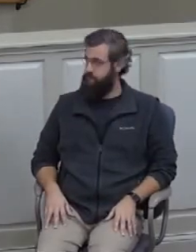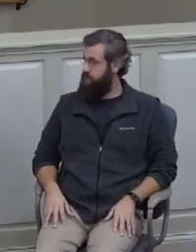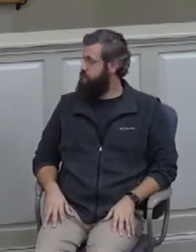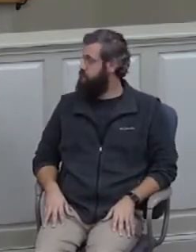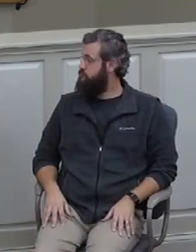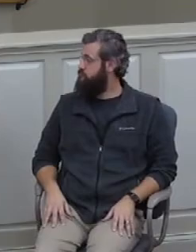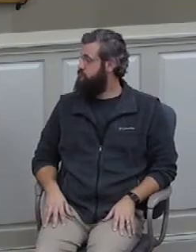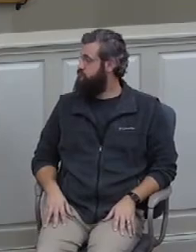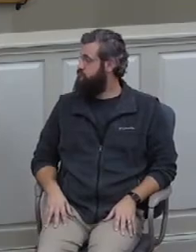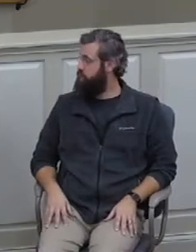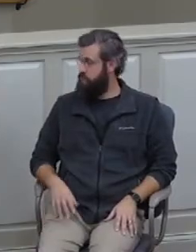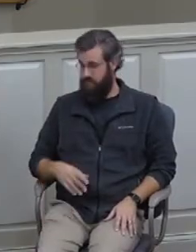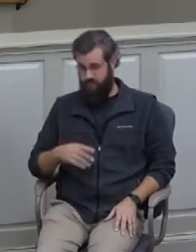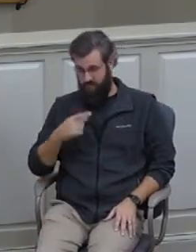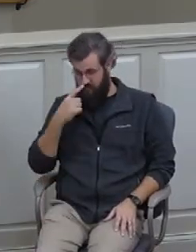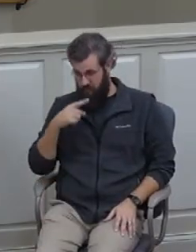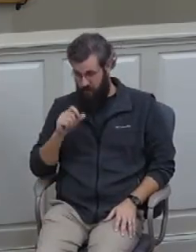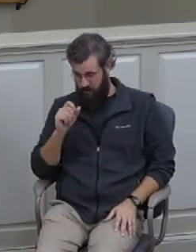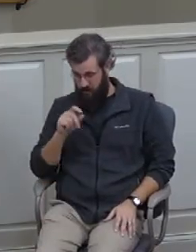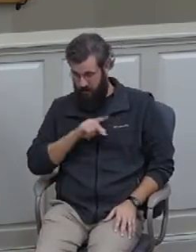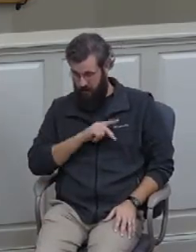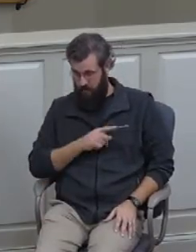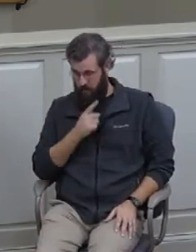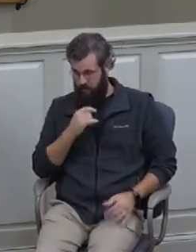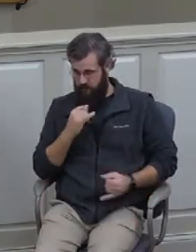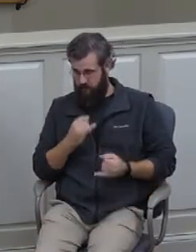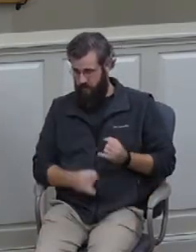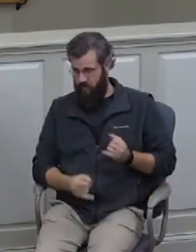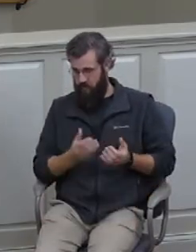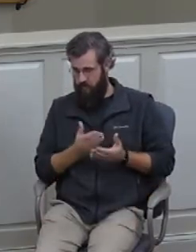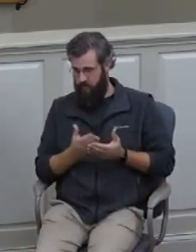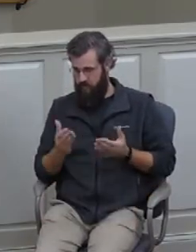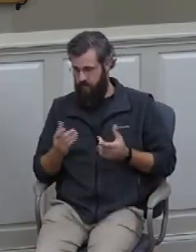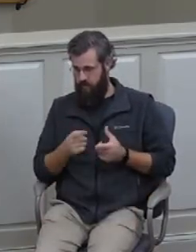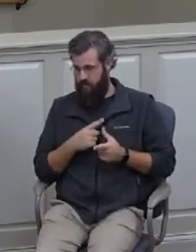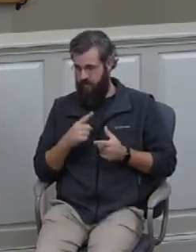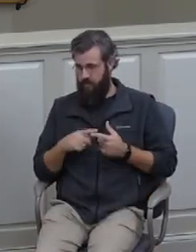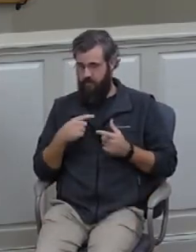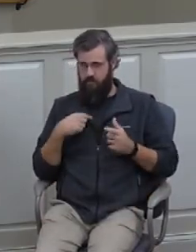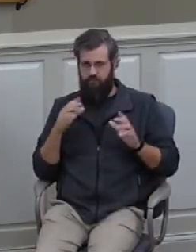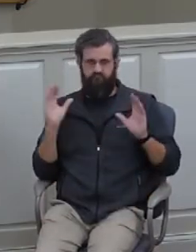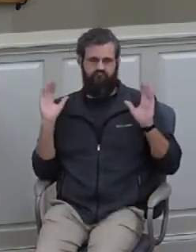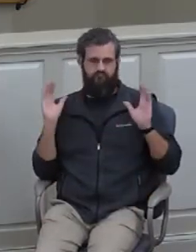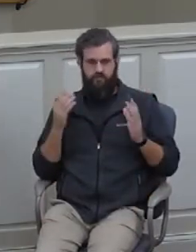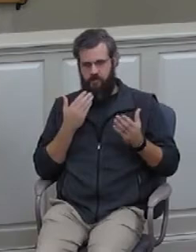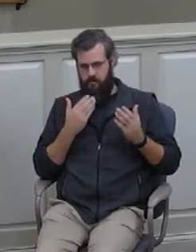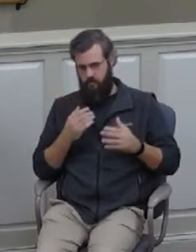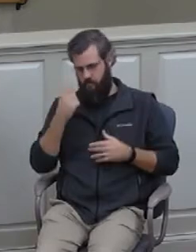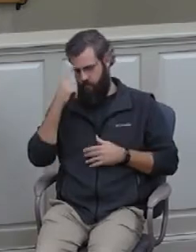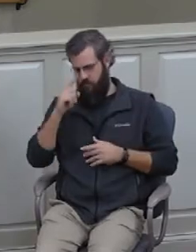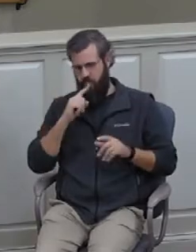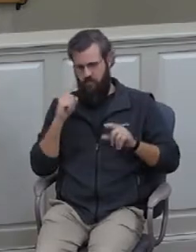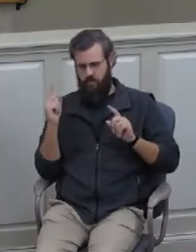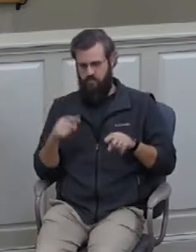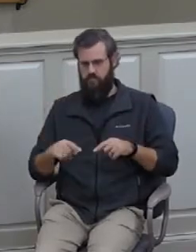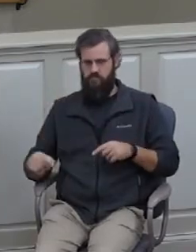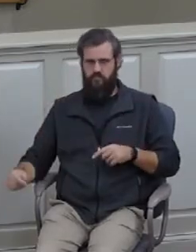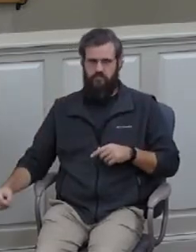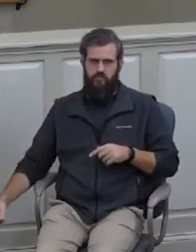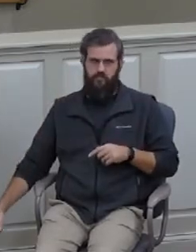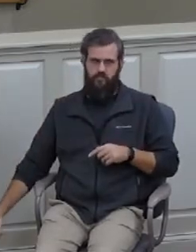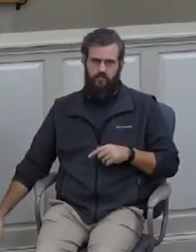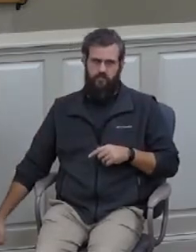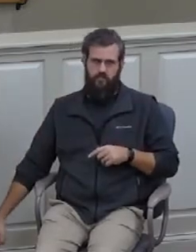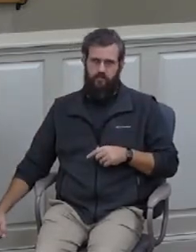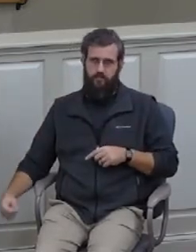And if it's okay with you, Mayor, I just have one final thing, and I'll get out of the way. But thank you for that answer. I have